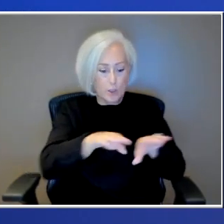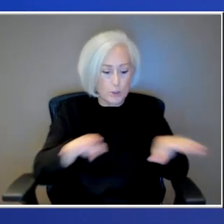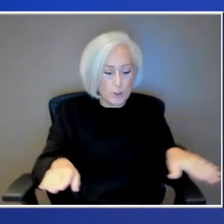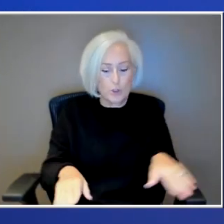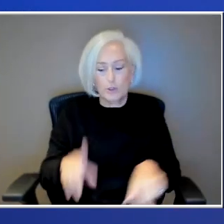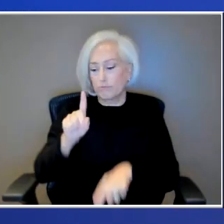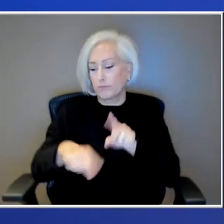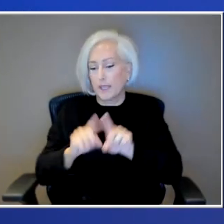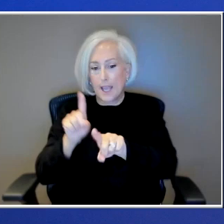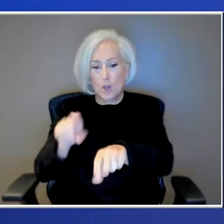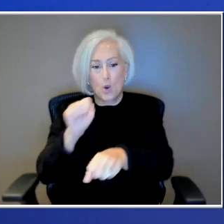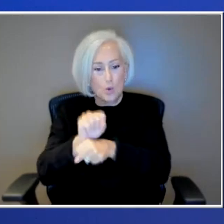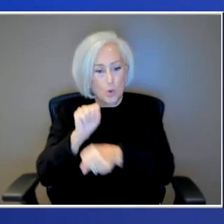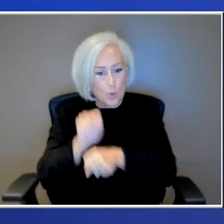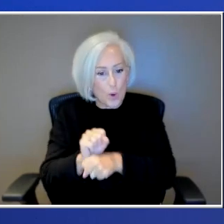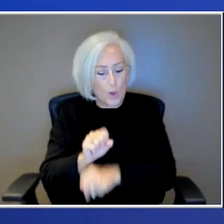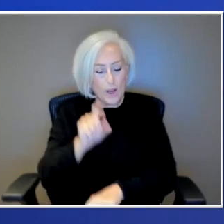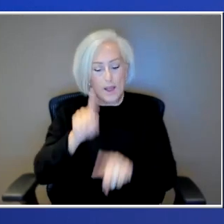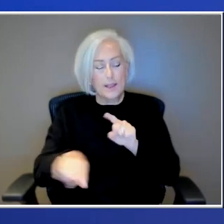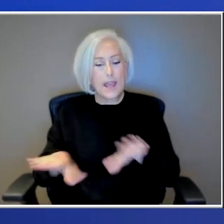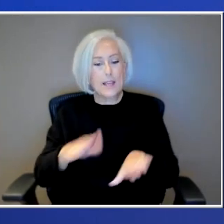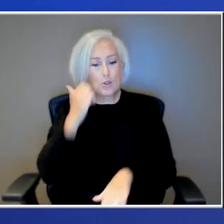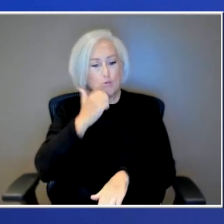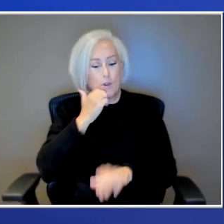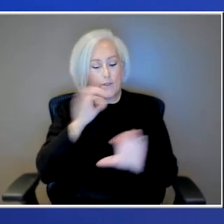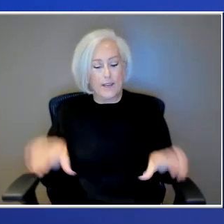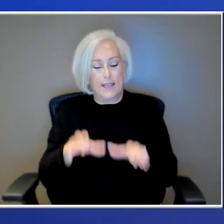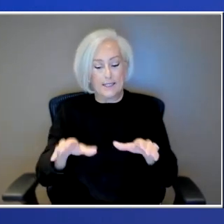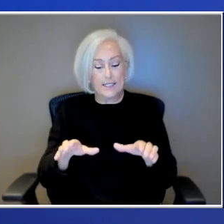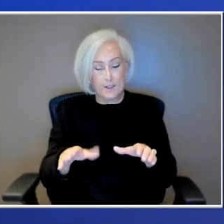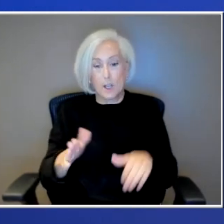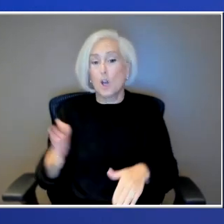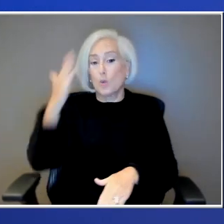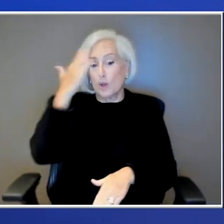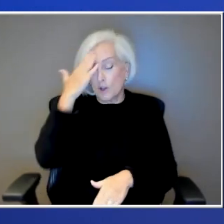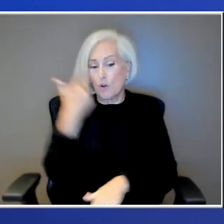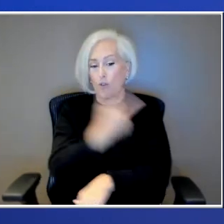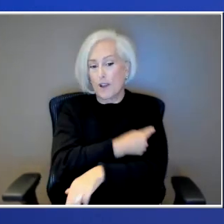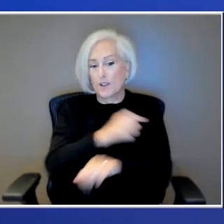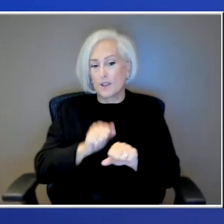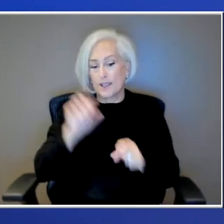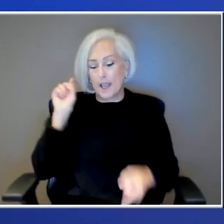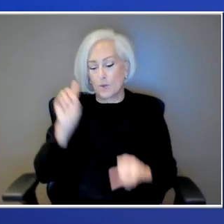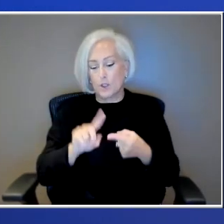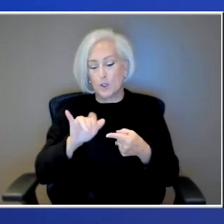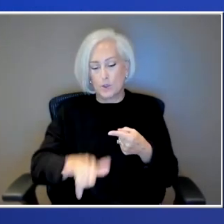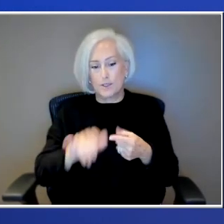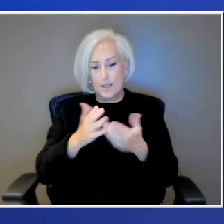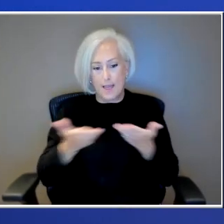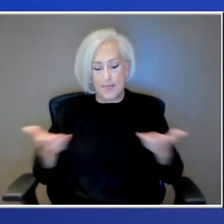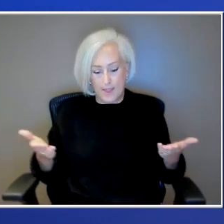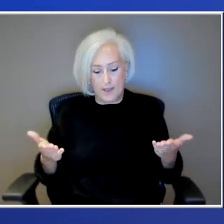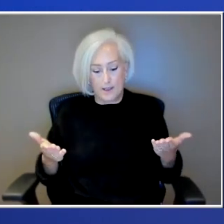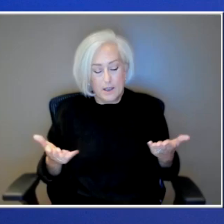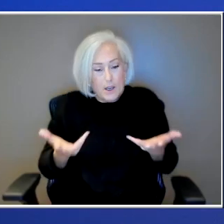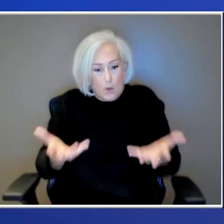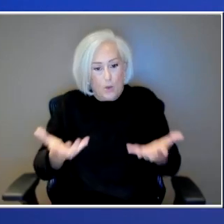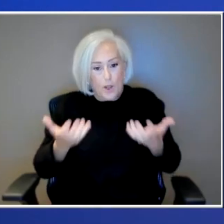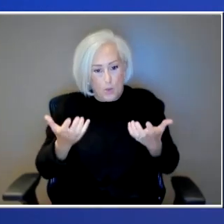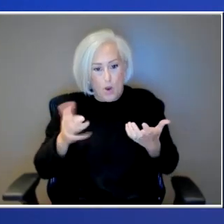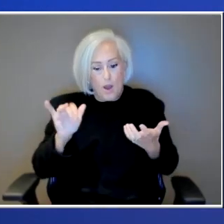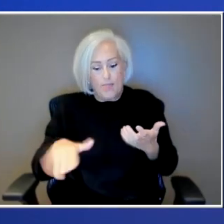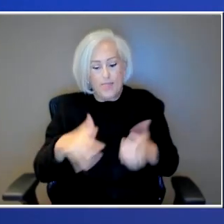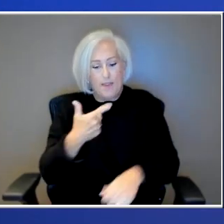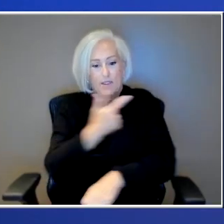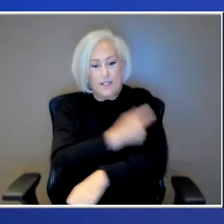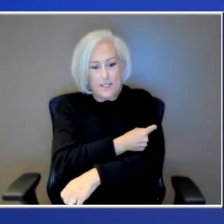it is vitally important, and we know vaccination can help reduce all of those things. So we certainly would like that vaccine uptake